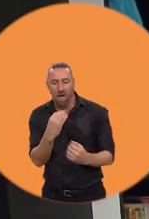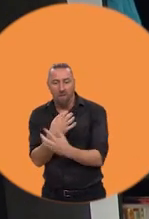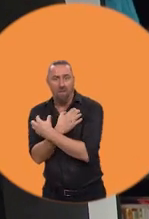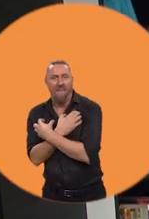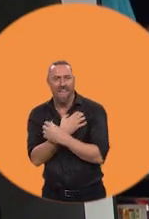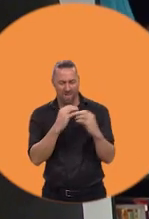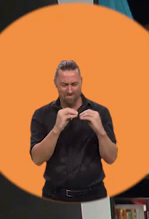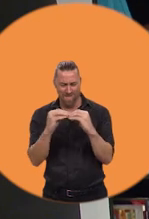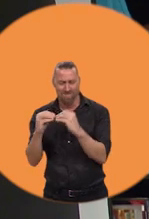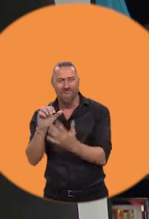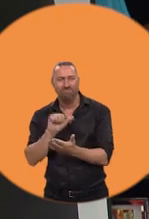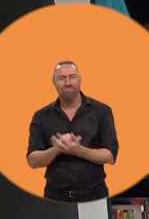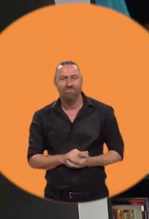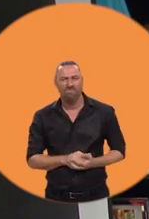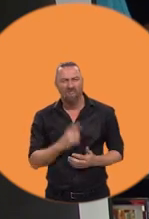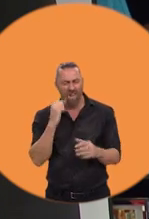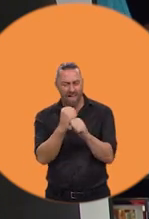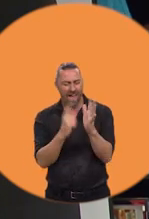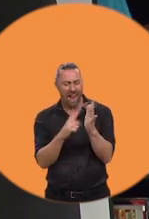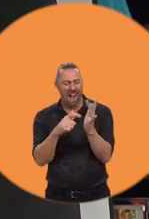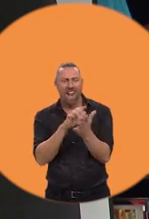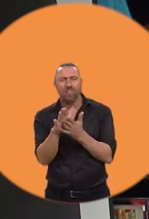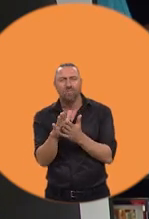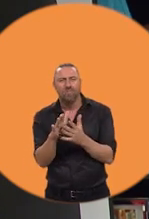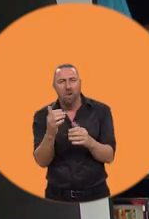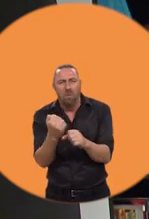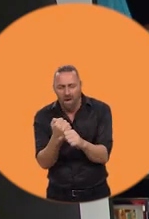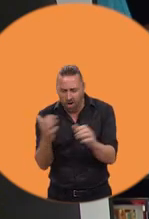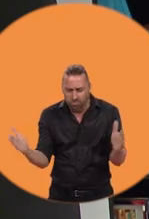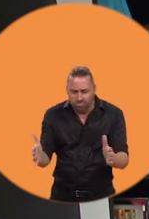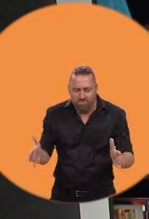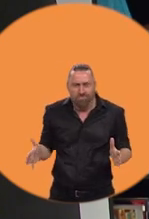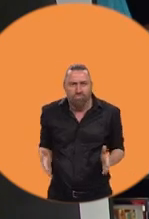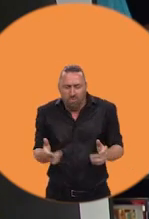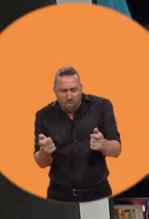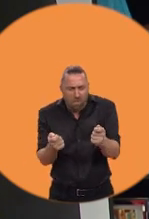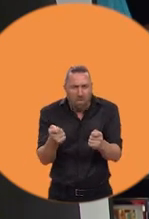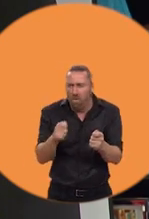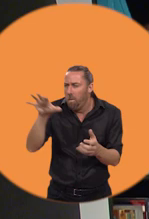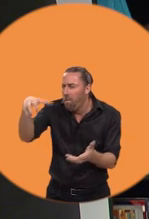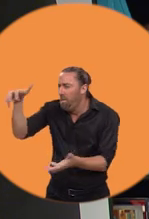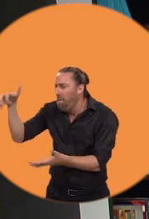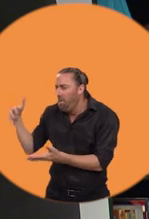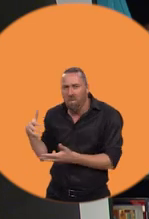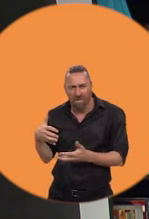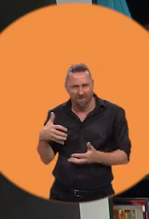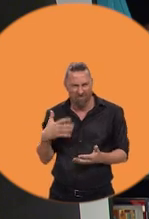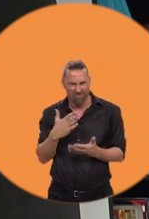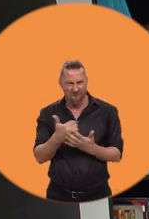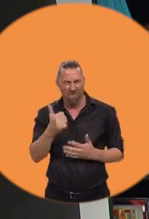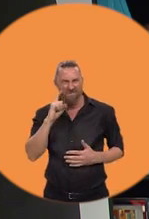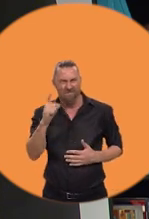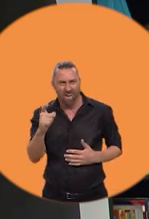bear. Wasn't it great the way that Glitch made his billy cart from things that he'd found around him? It sounds like a fun project, doesn't